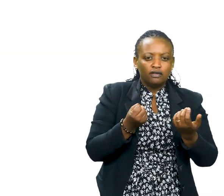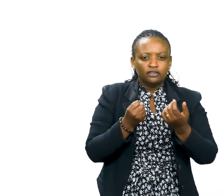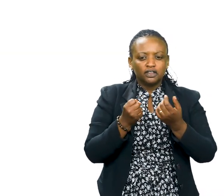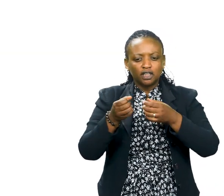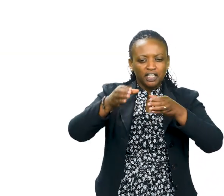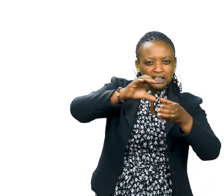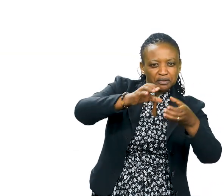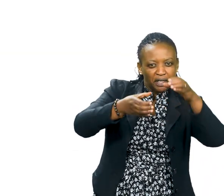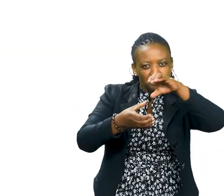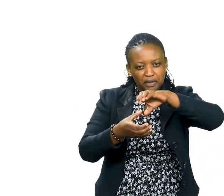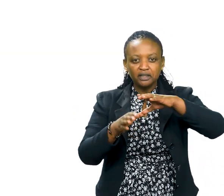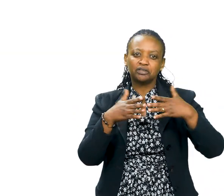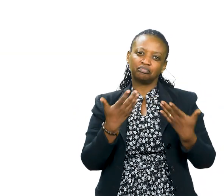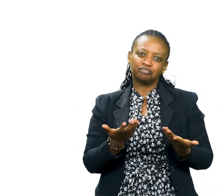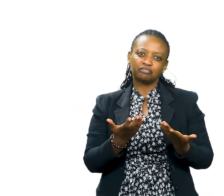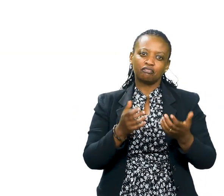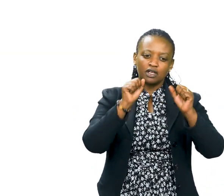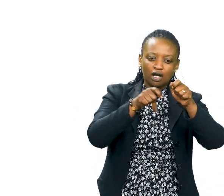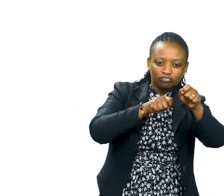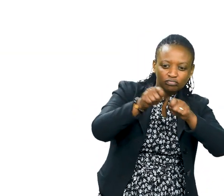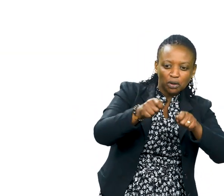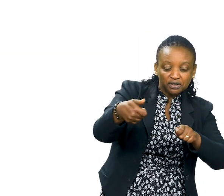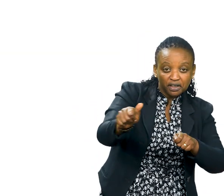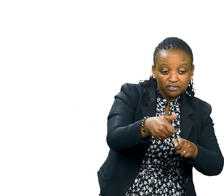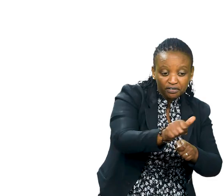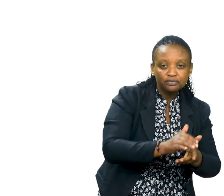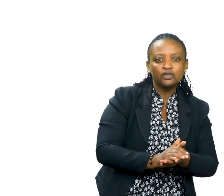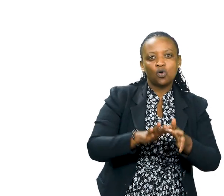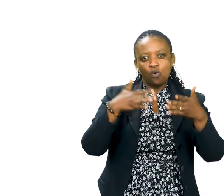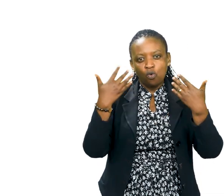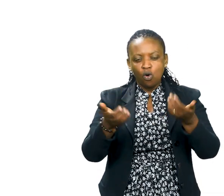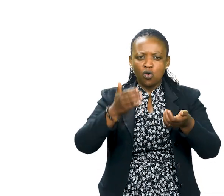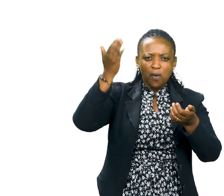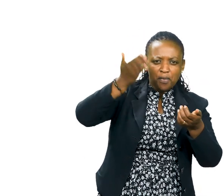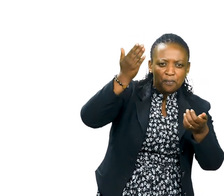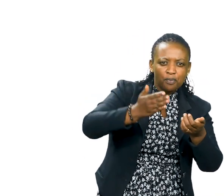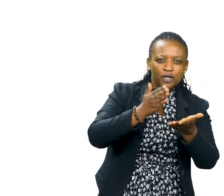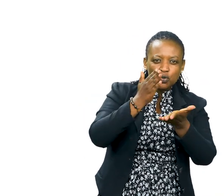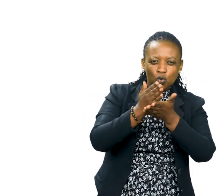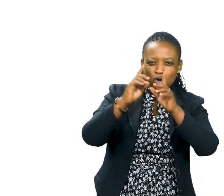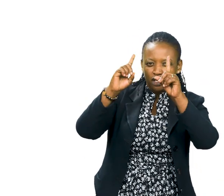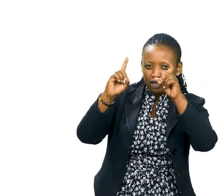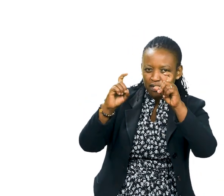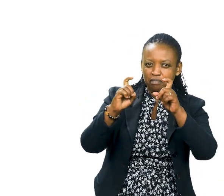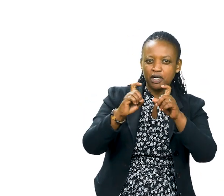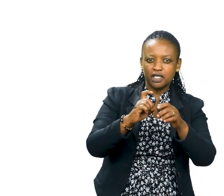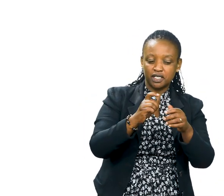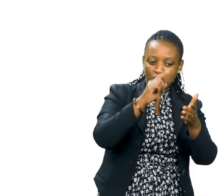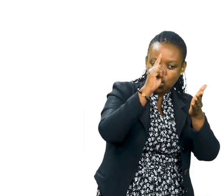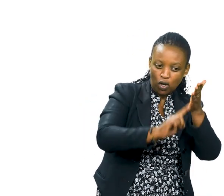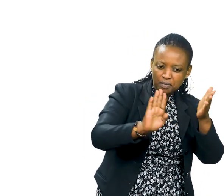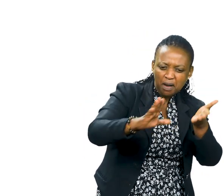by having an experiment being conducted, by presenting the real